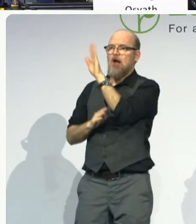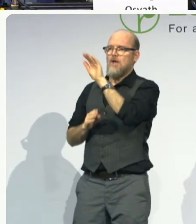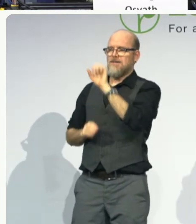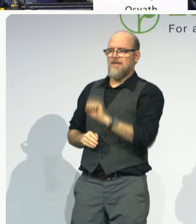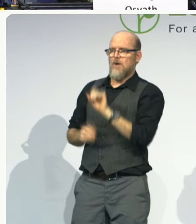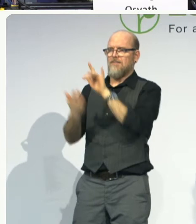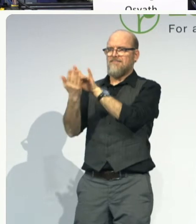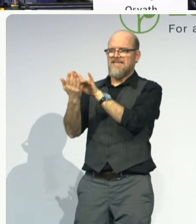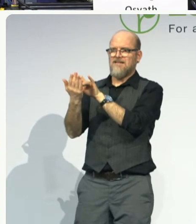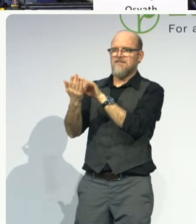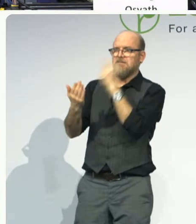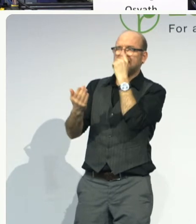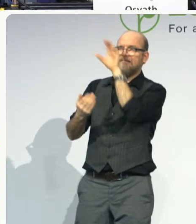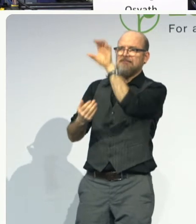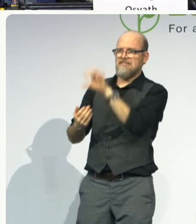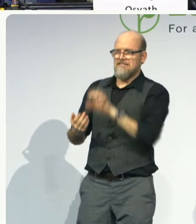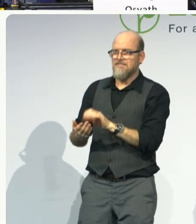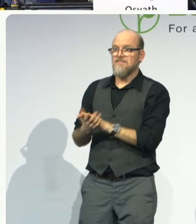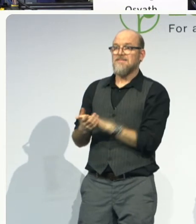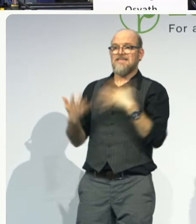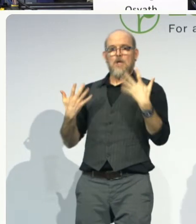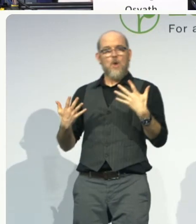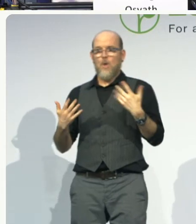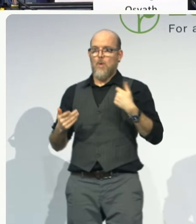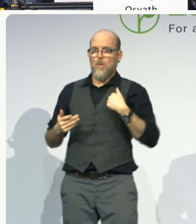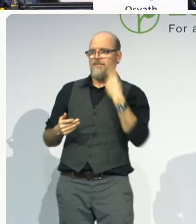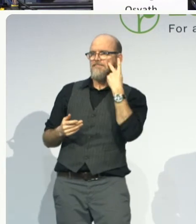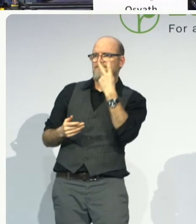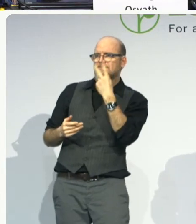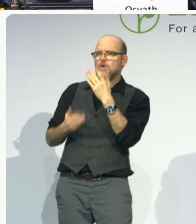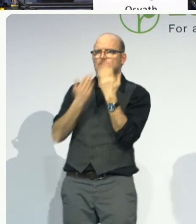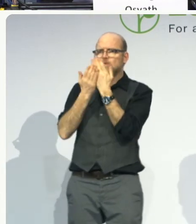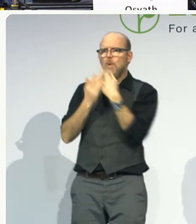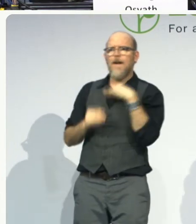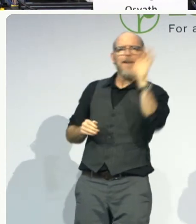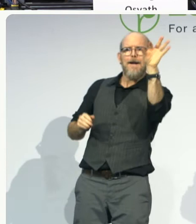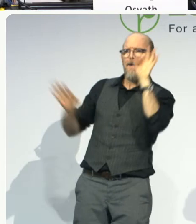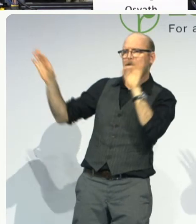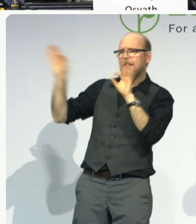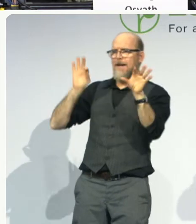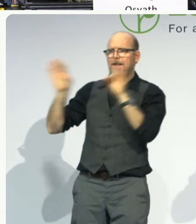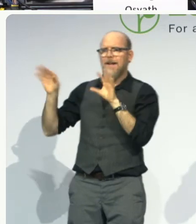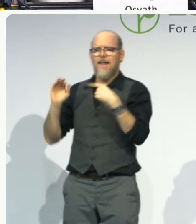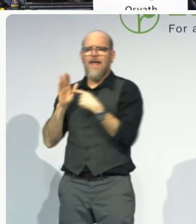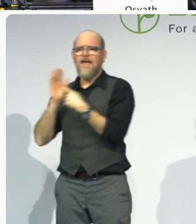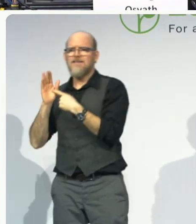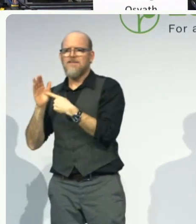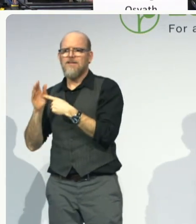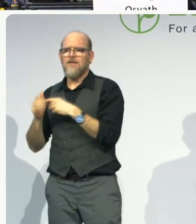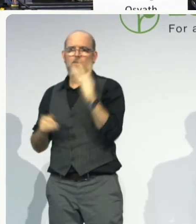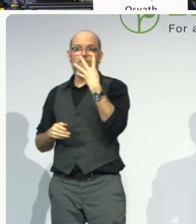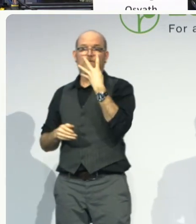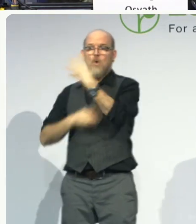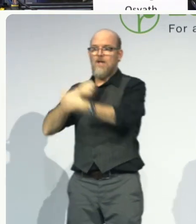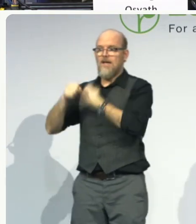of selecting the pilots and in establishing a 3-year action plan. Just some quick takeaways. As I said, the project